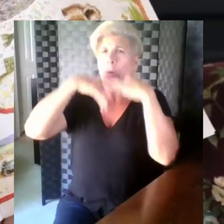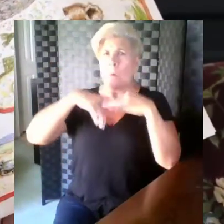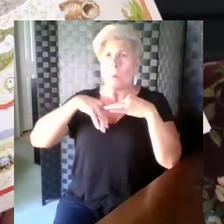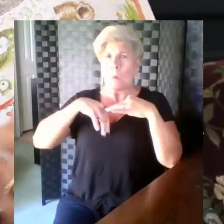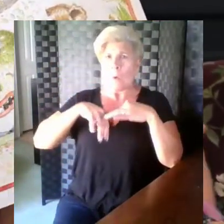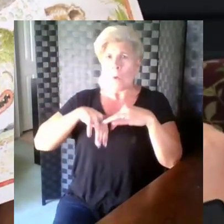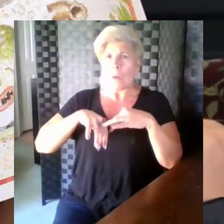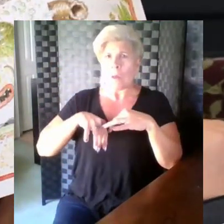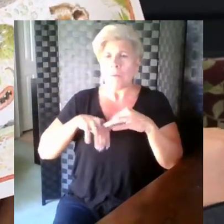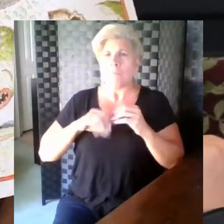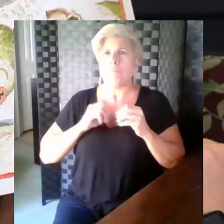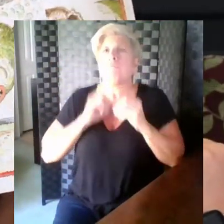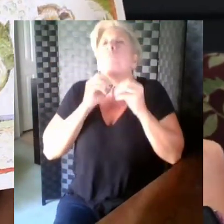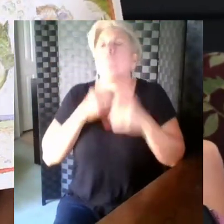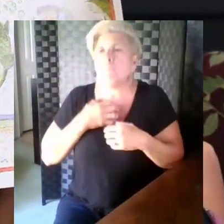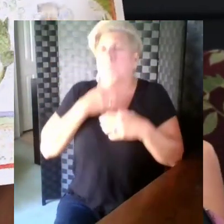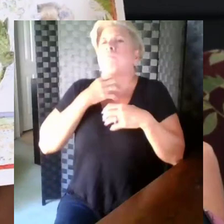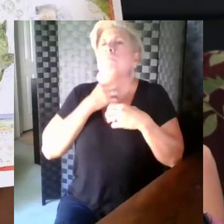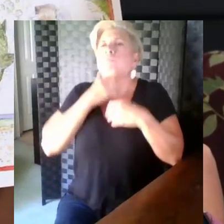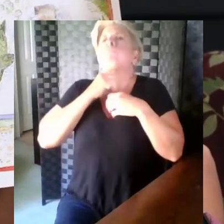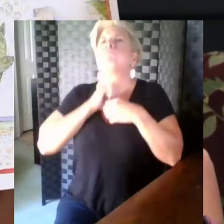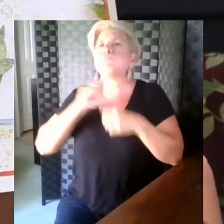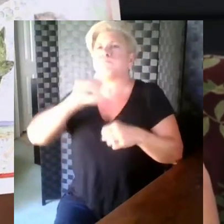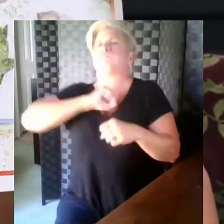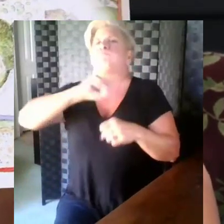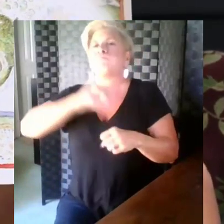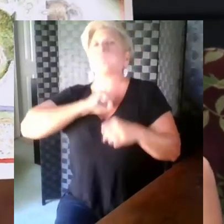that she suddenly burped